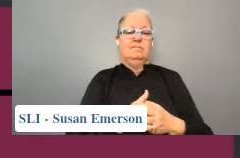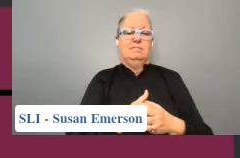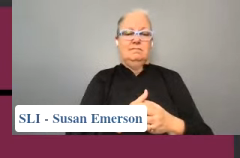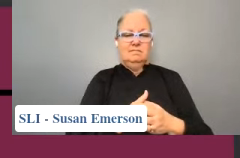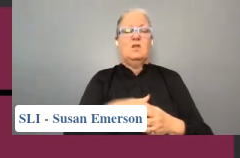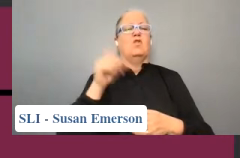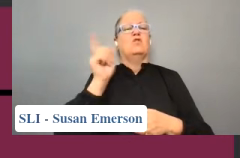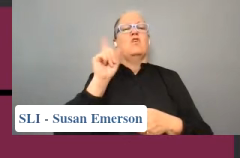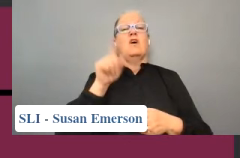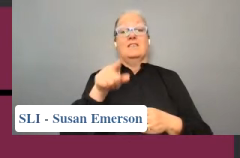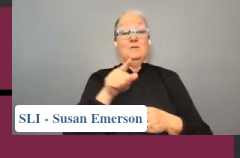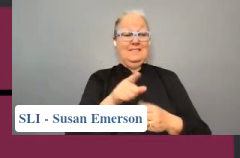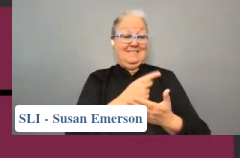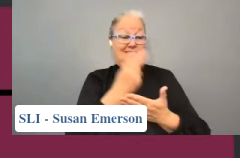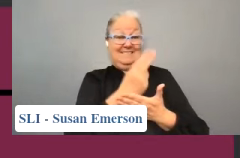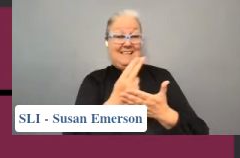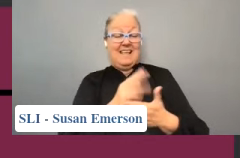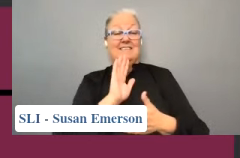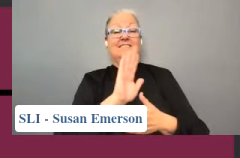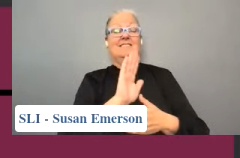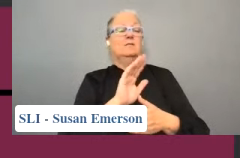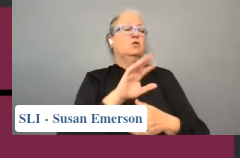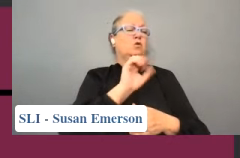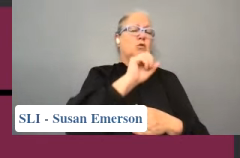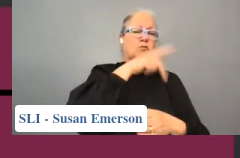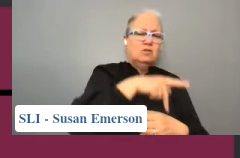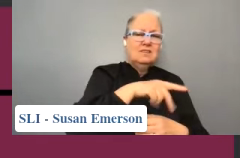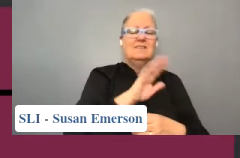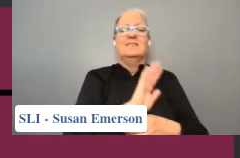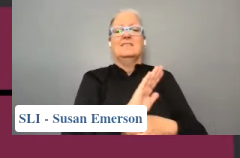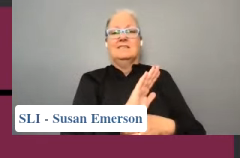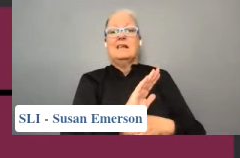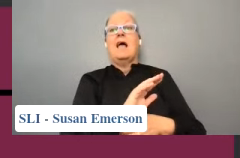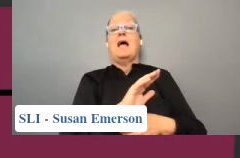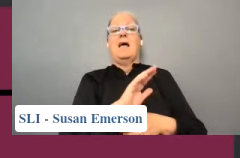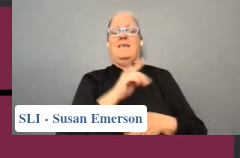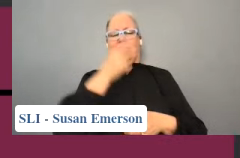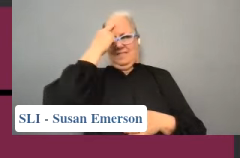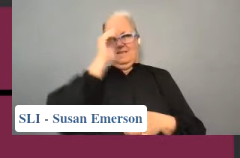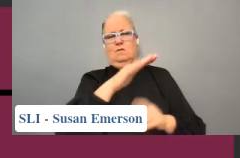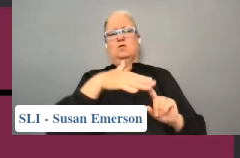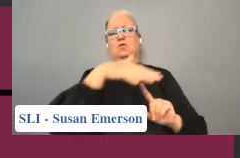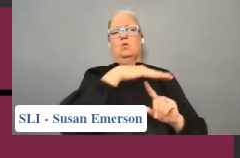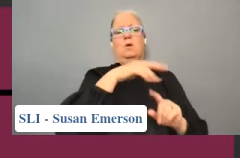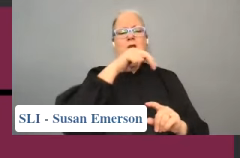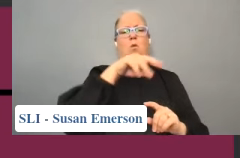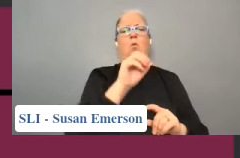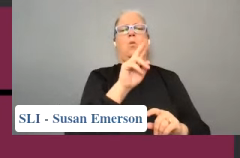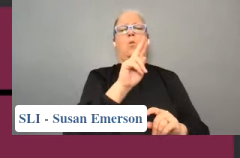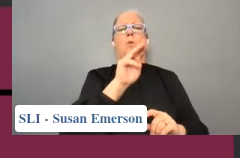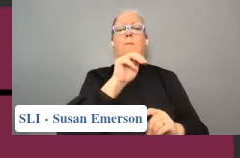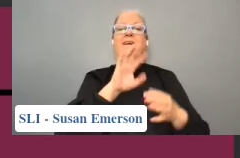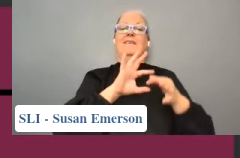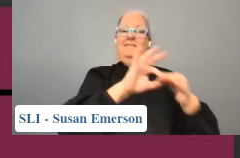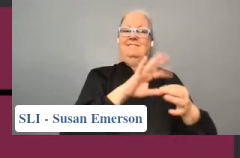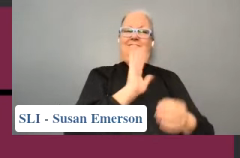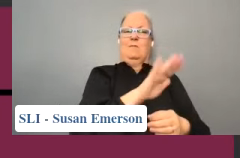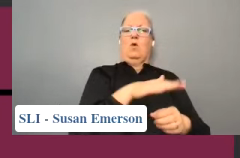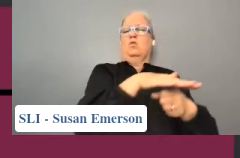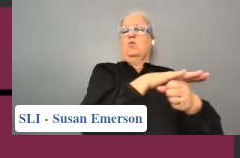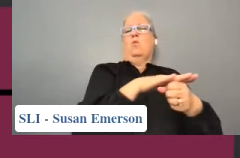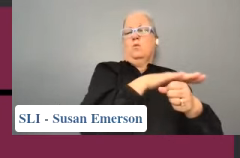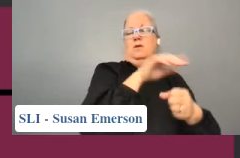by designing social protection interventions in light of the social norms in the local context. Four, ensure